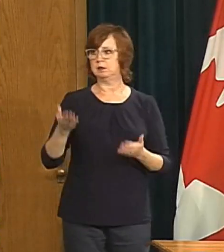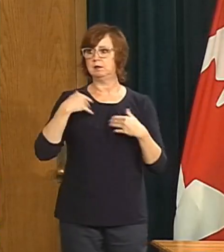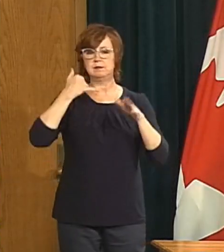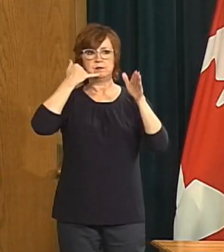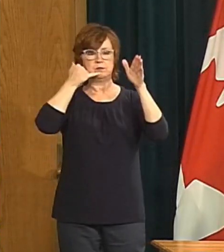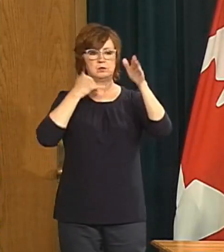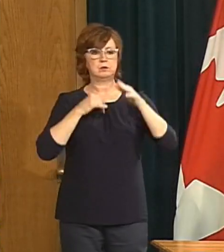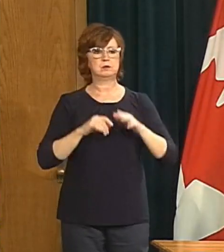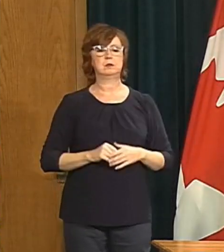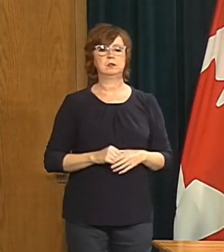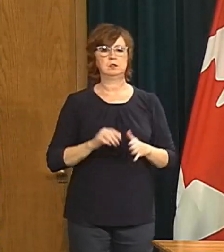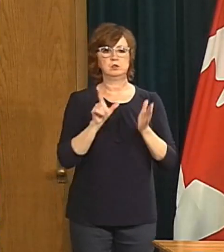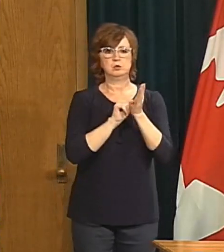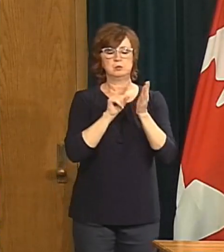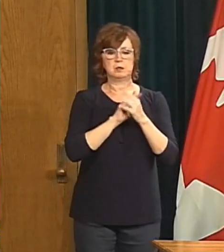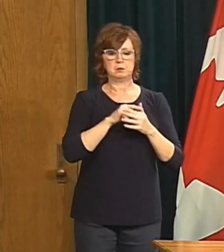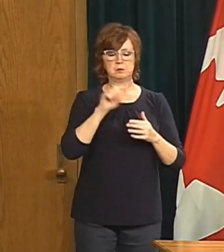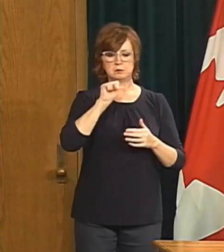with the Star Phoenix.